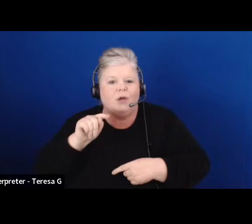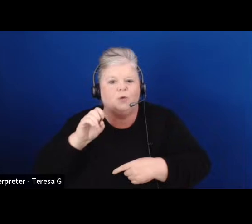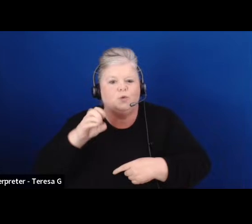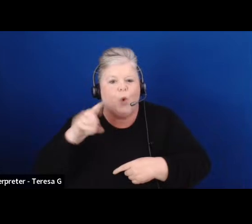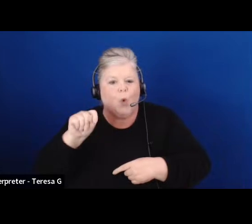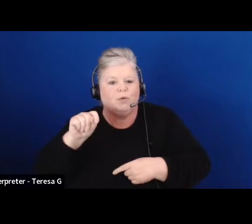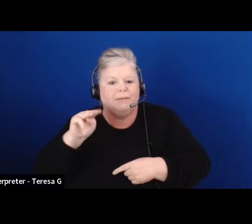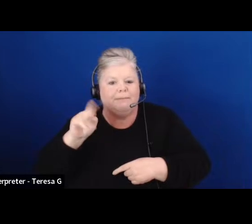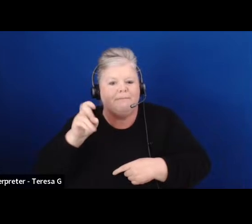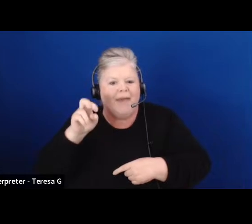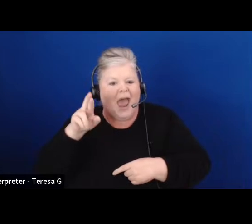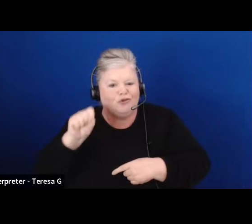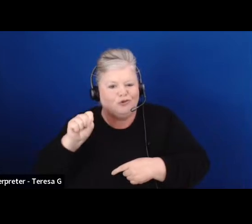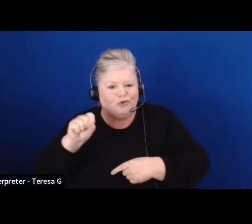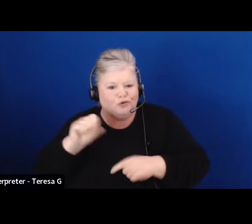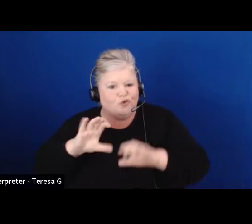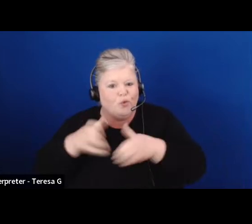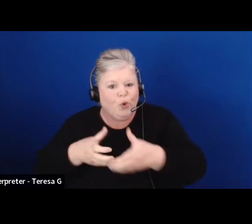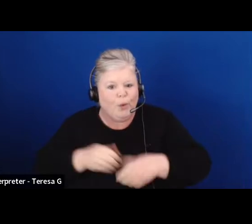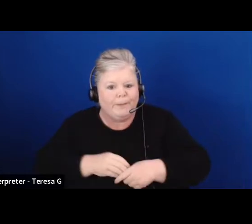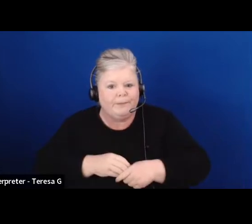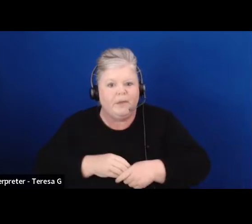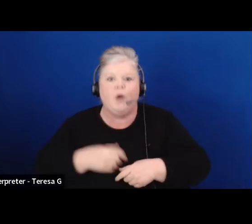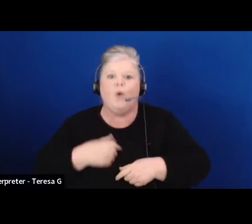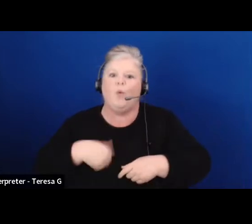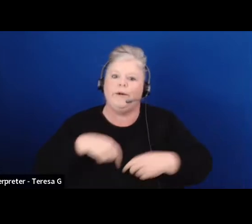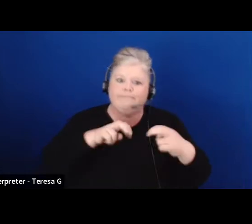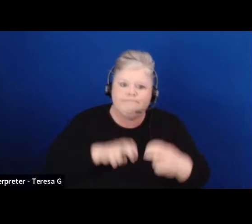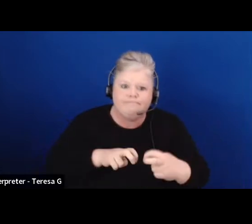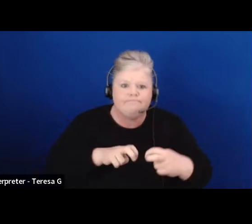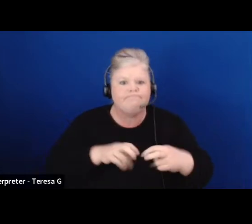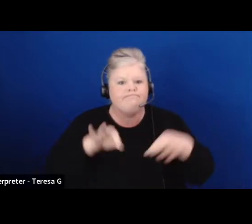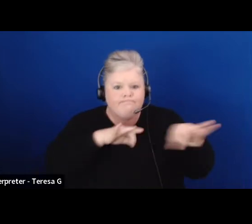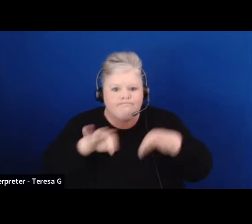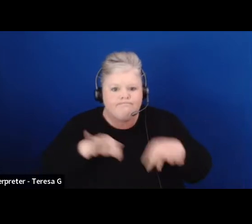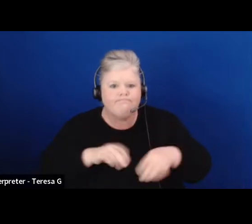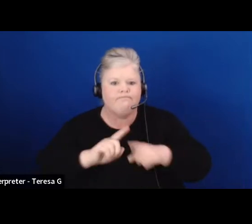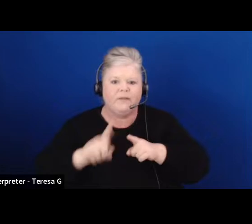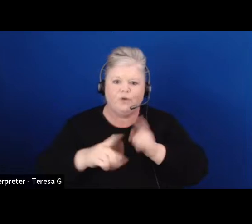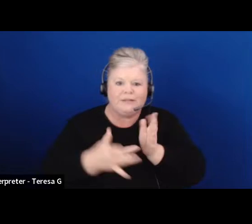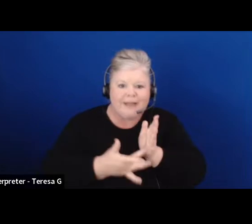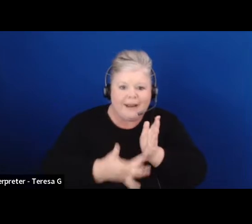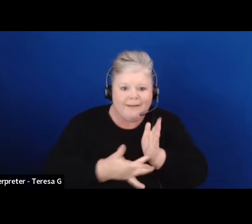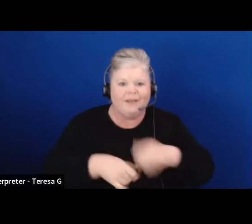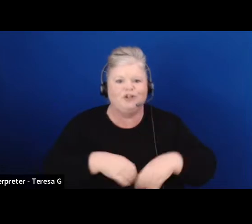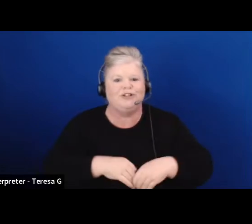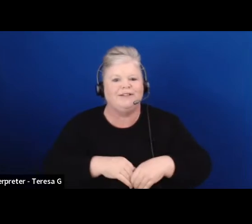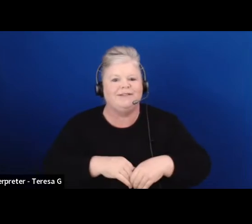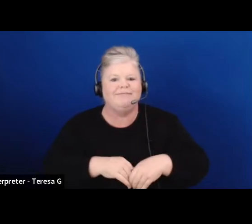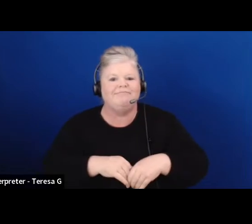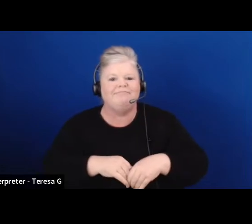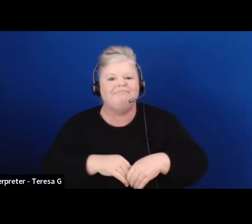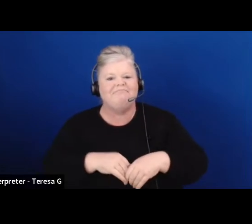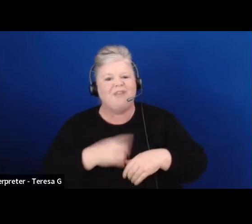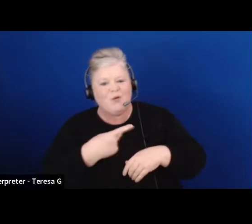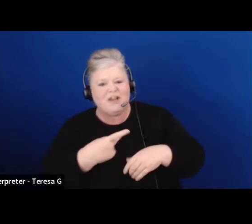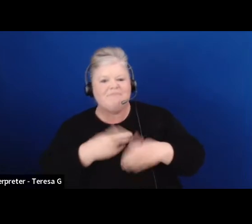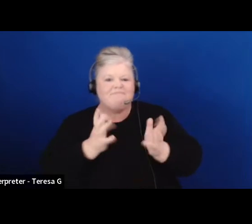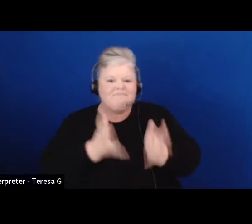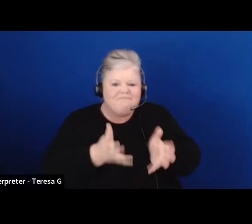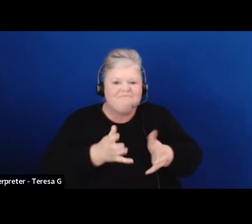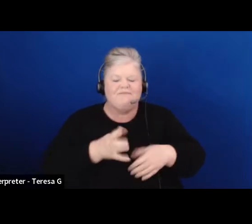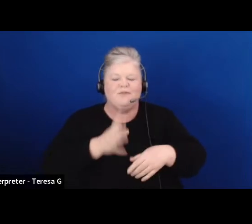And so we sat down with him, talked about technology. I met with him again, talked